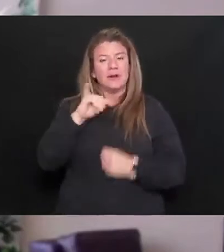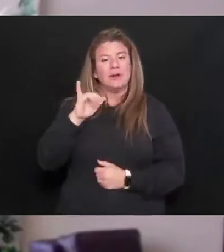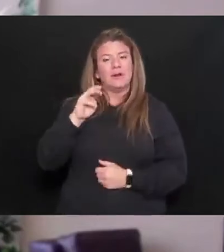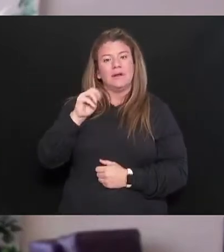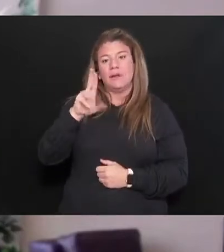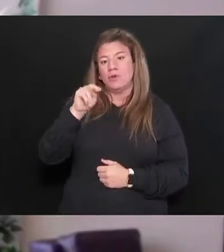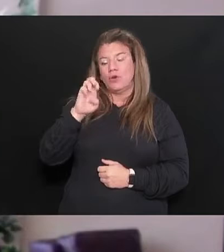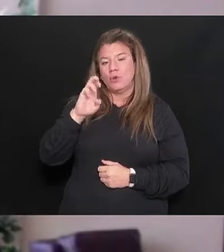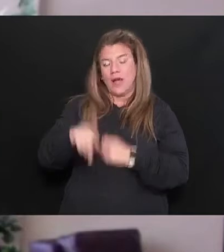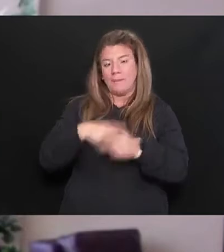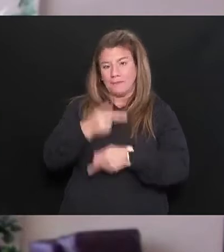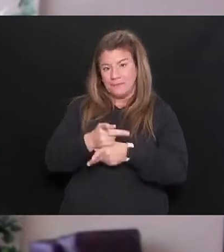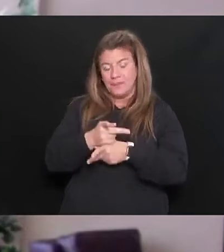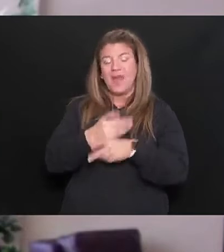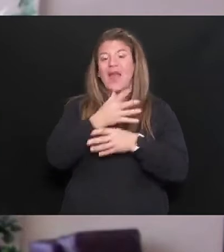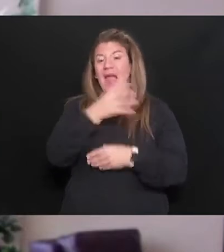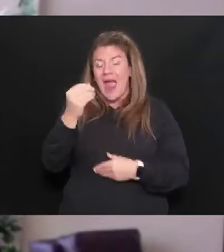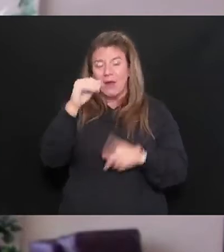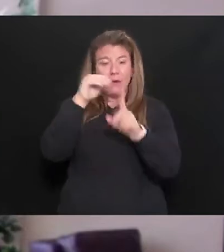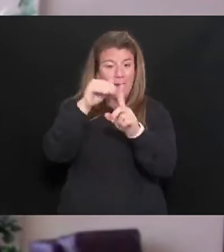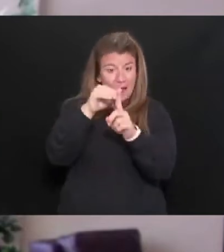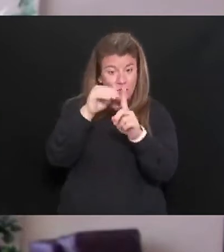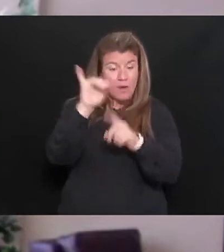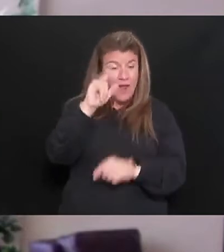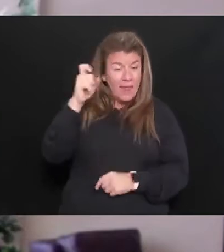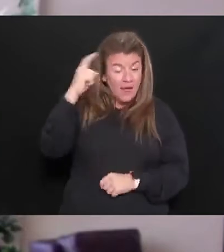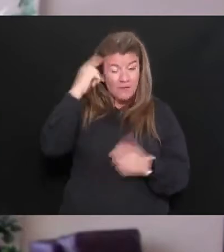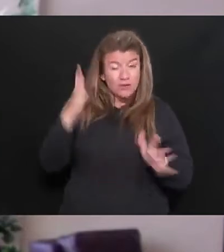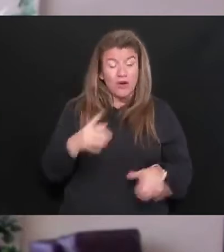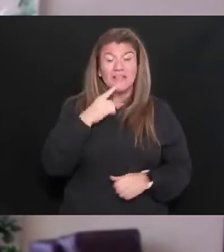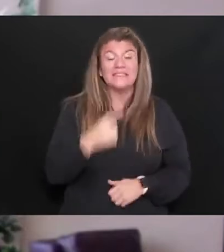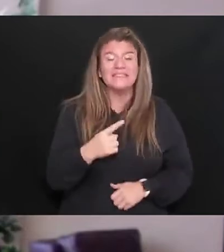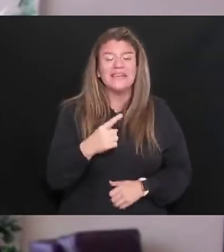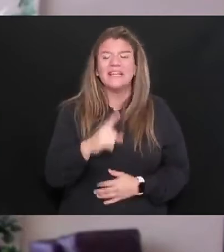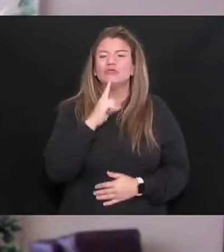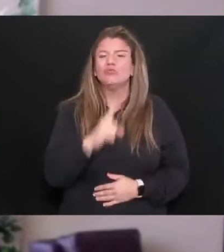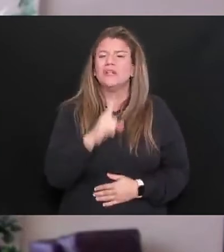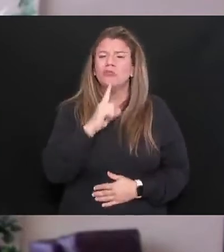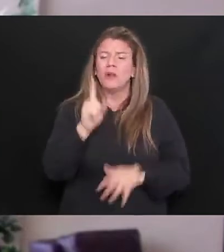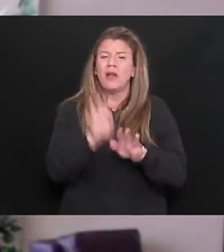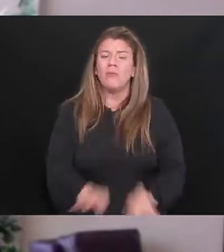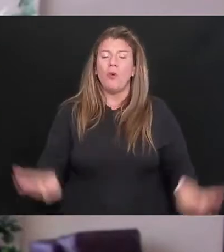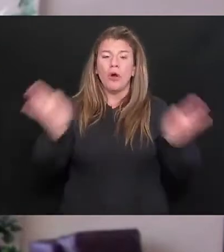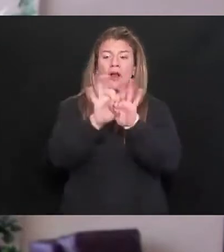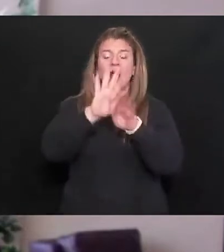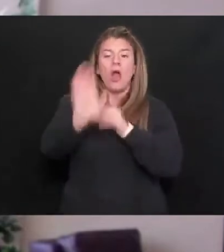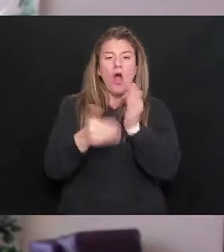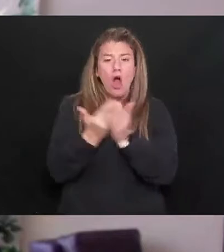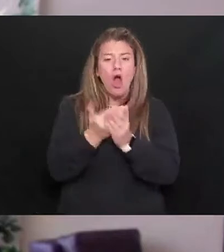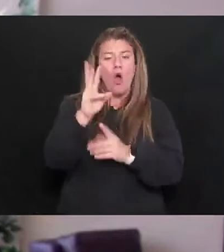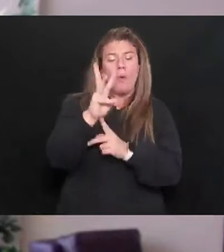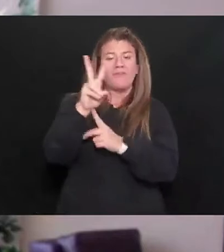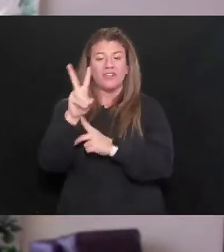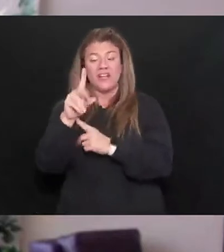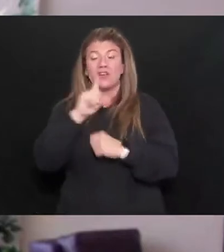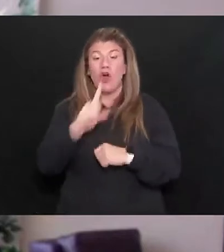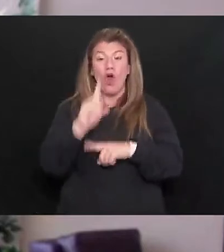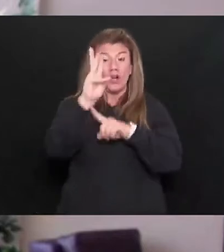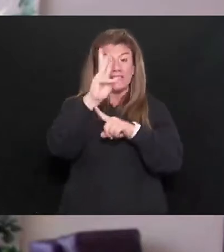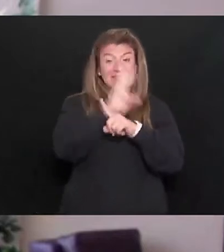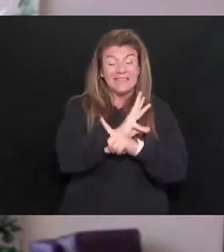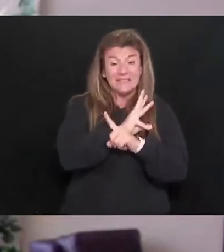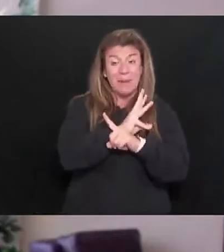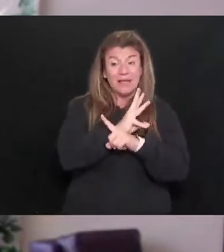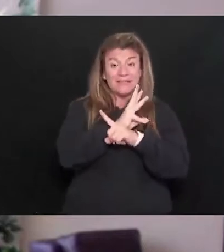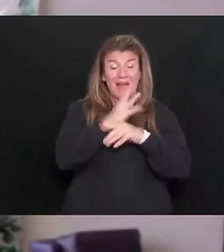level. And just to remind everybody, as the governor said, that it is really important that all West Virginians that are 6 months